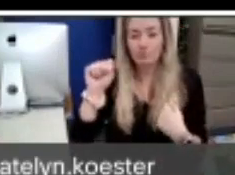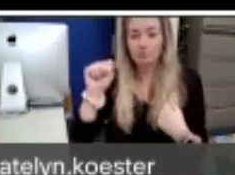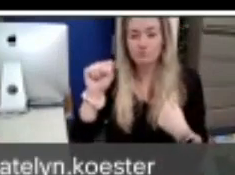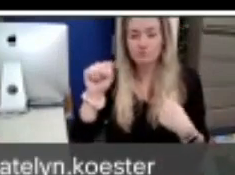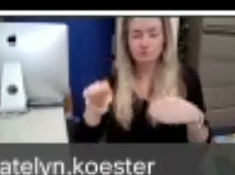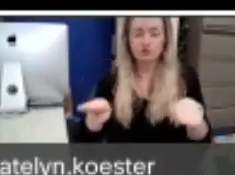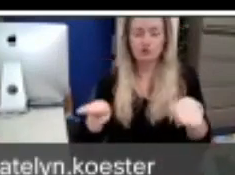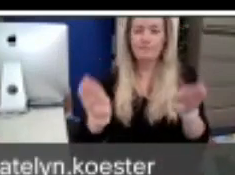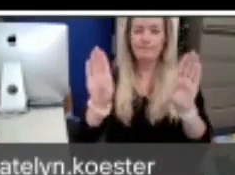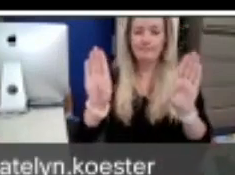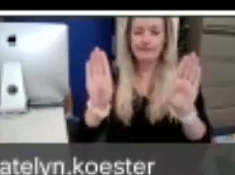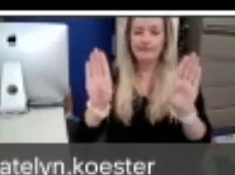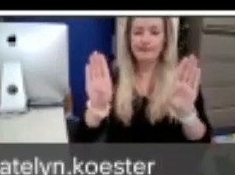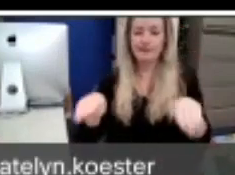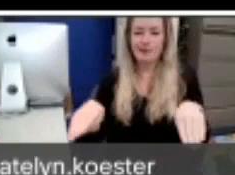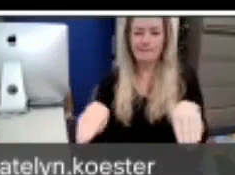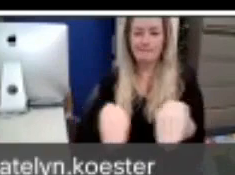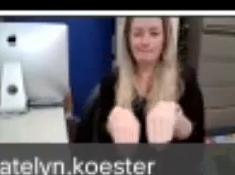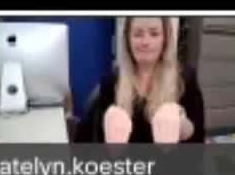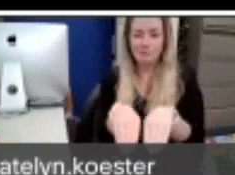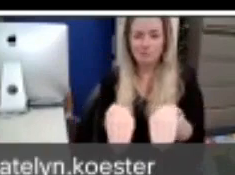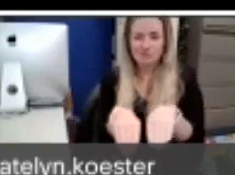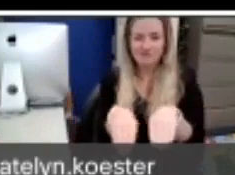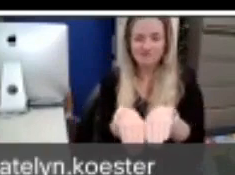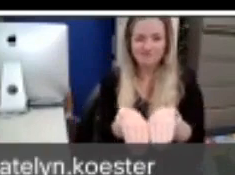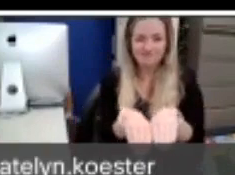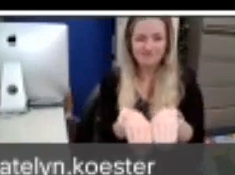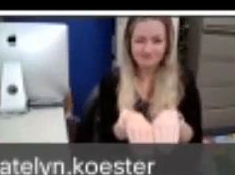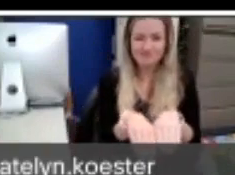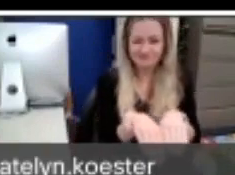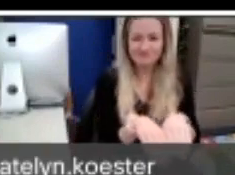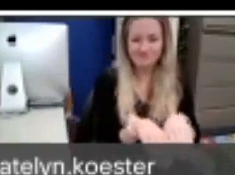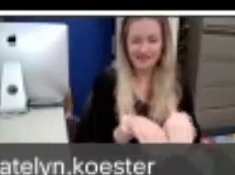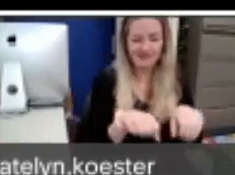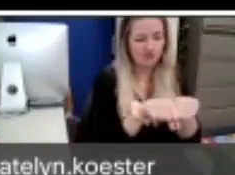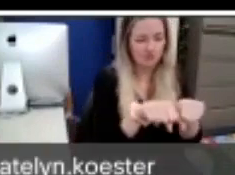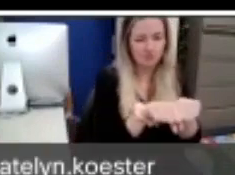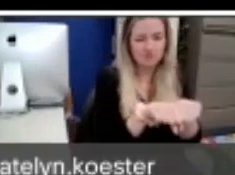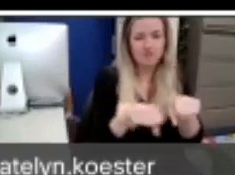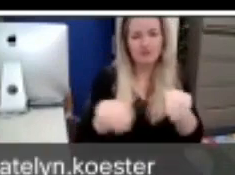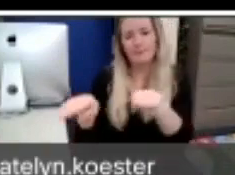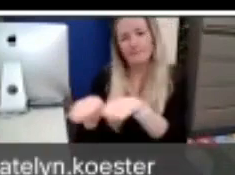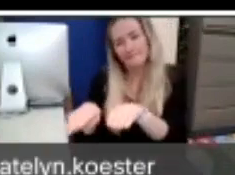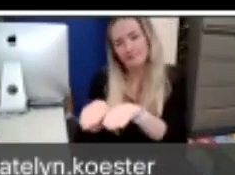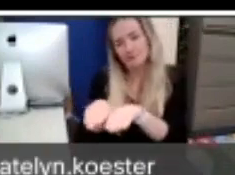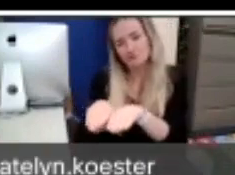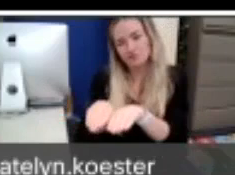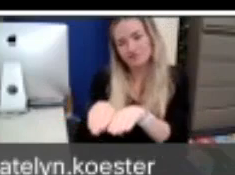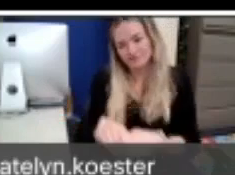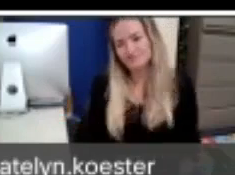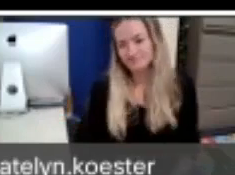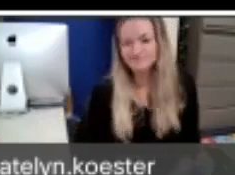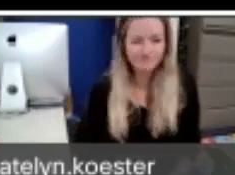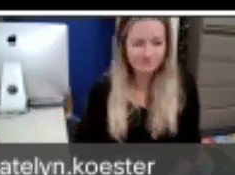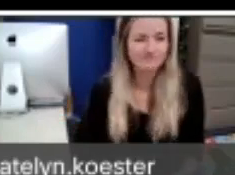If you have on boots, then it's with the letter B and they tap. Boots. Shoes,